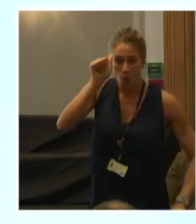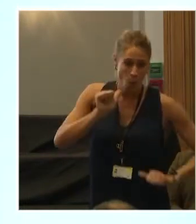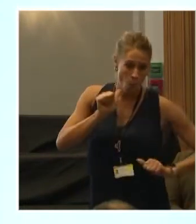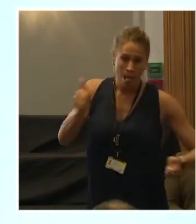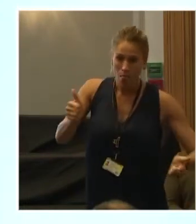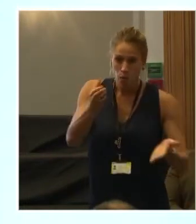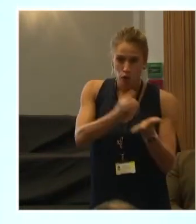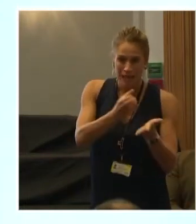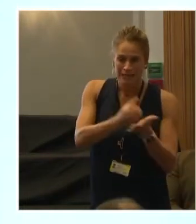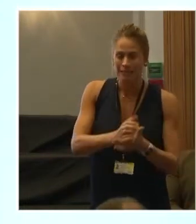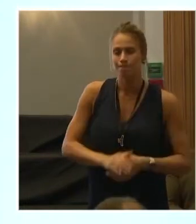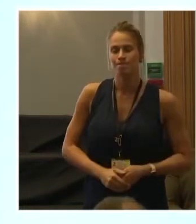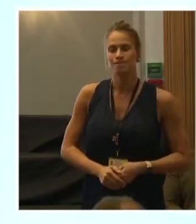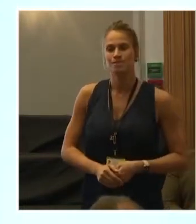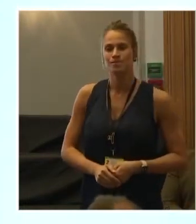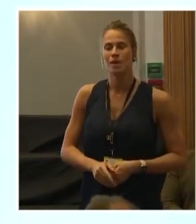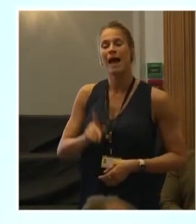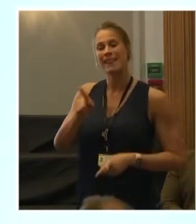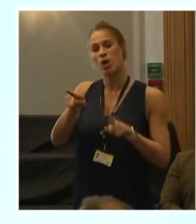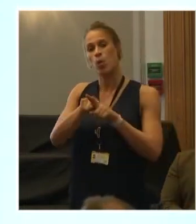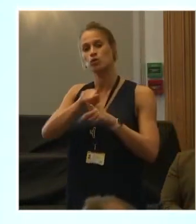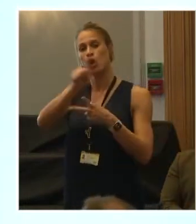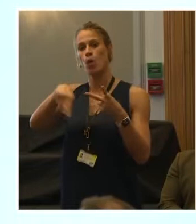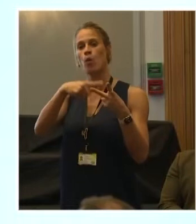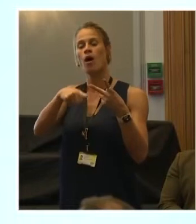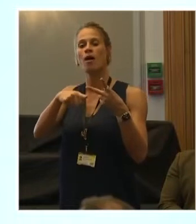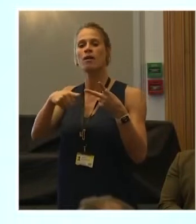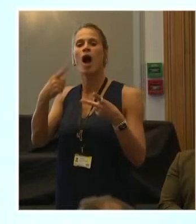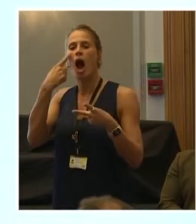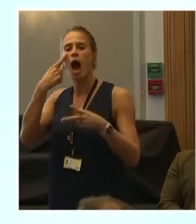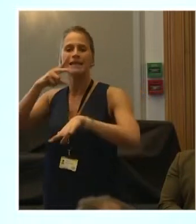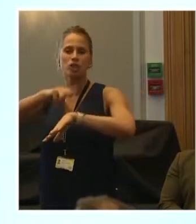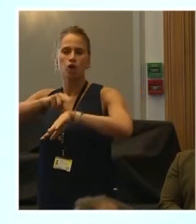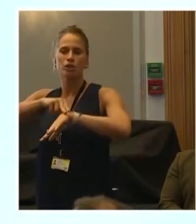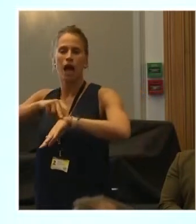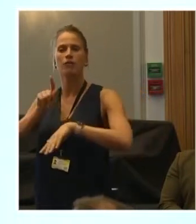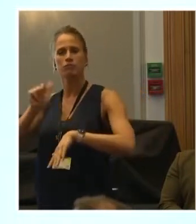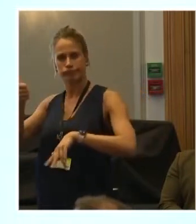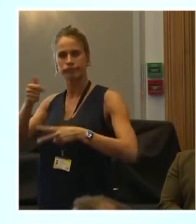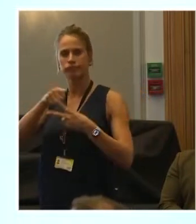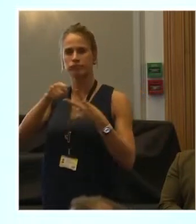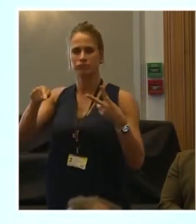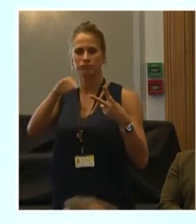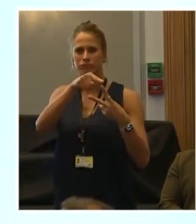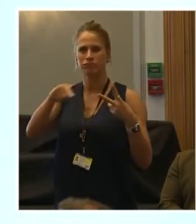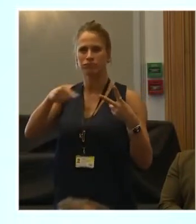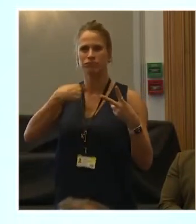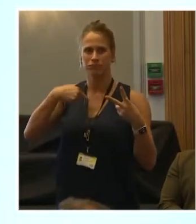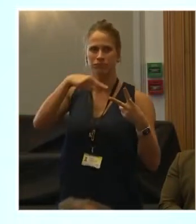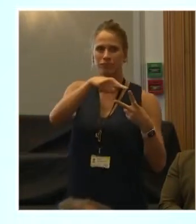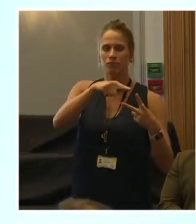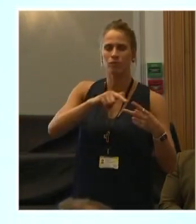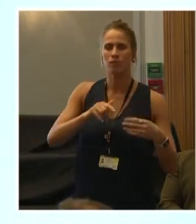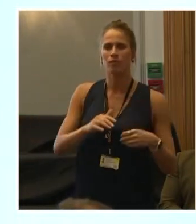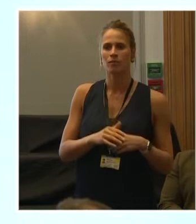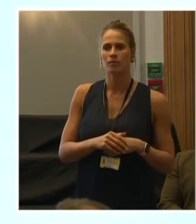which was the ophthalmologist at 27%. Awareness of research is nearly twice as high among those who are in